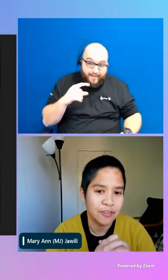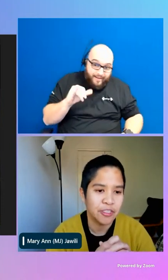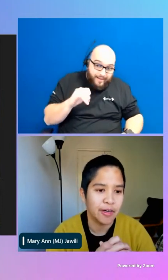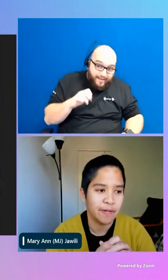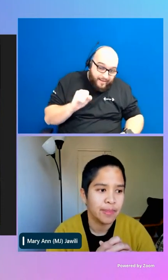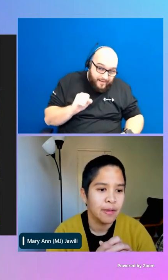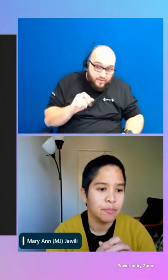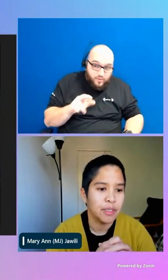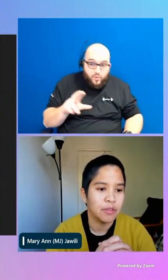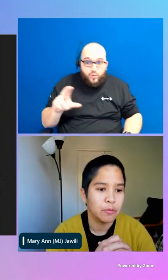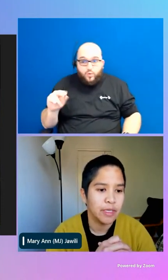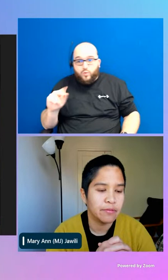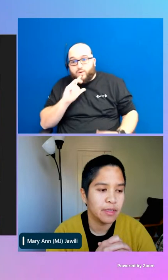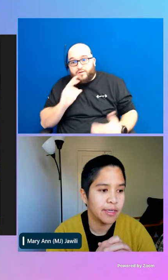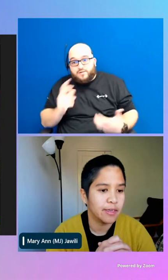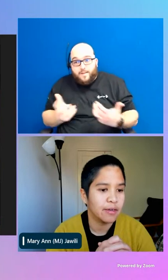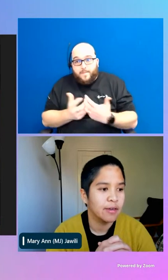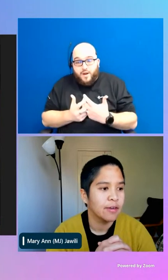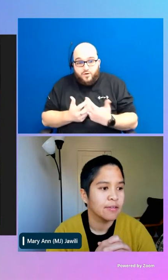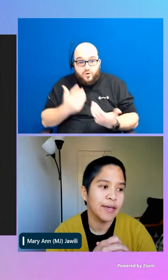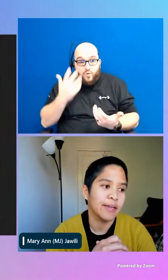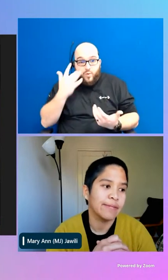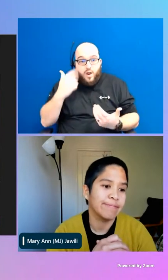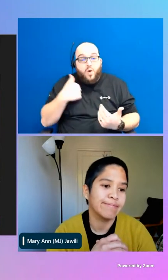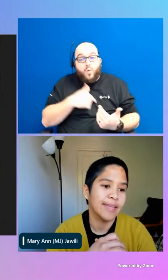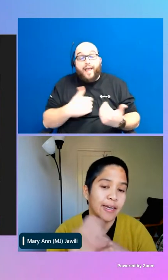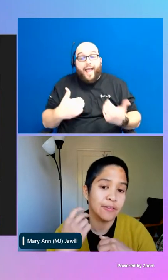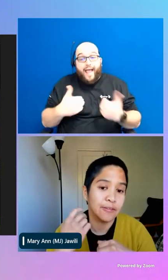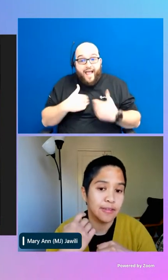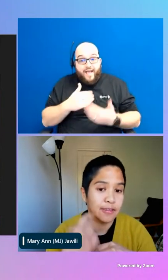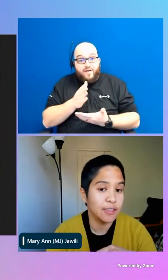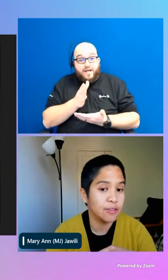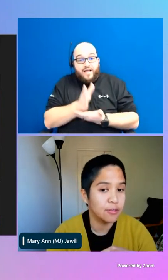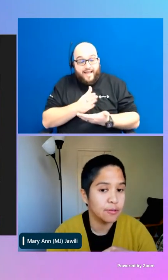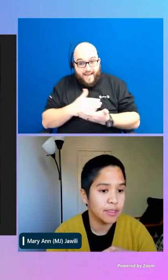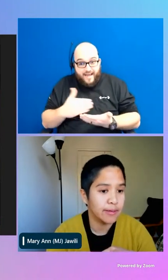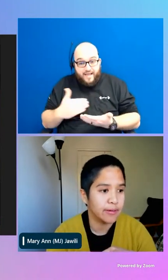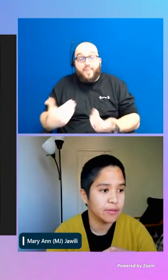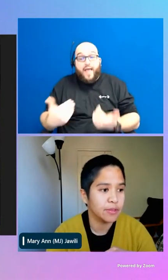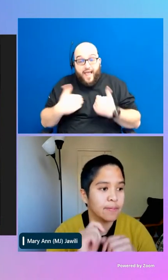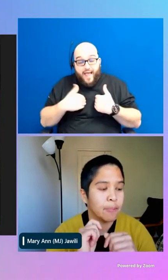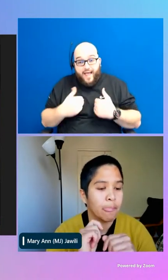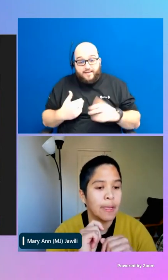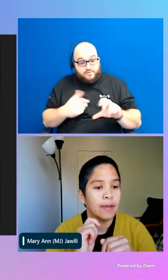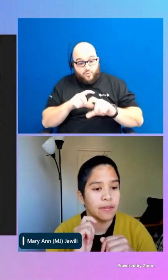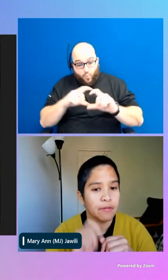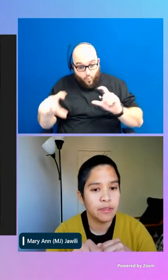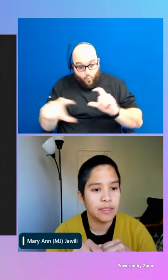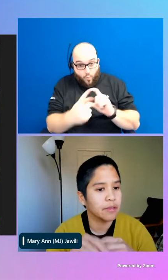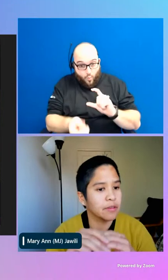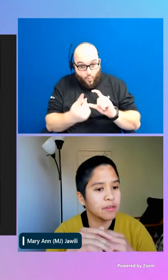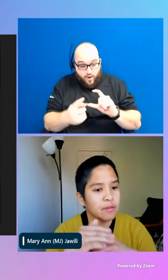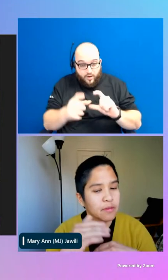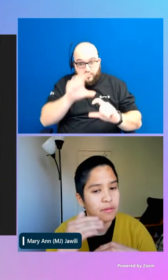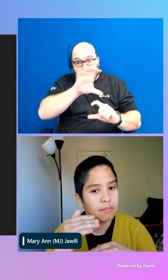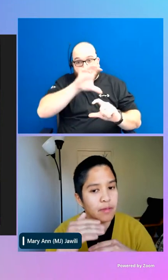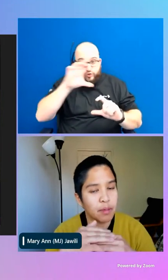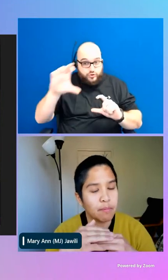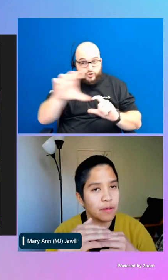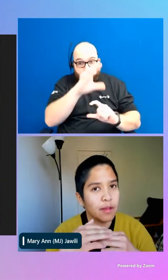there a match here? Because we have a cake that has indeed 2 tiers, and the first tier